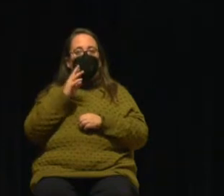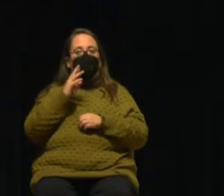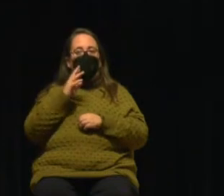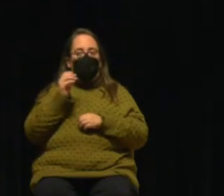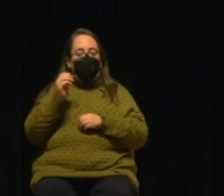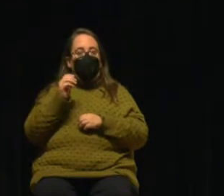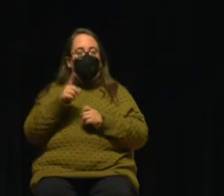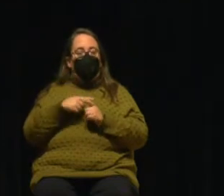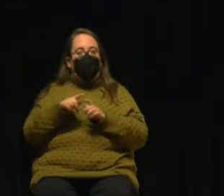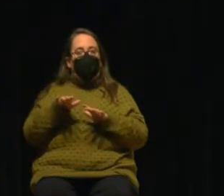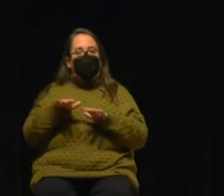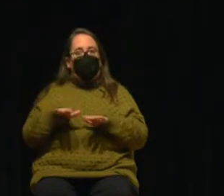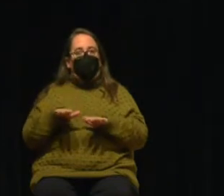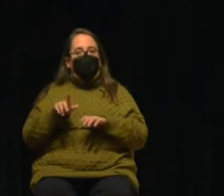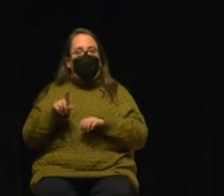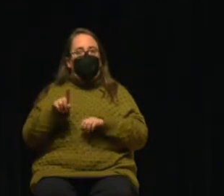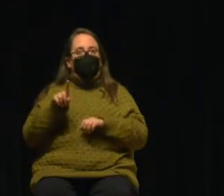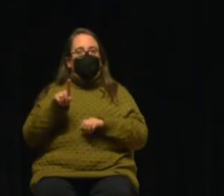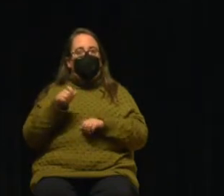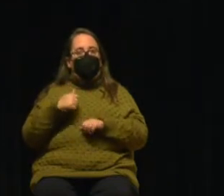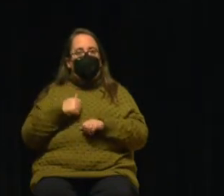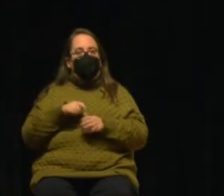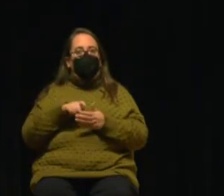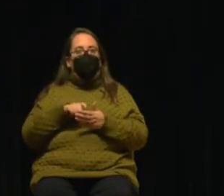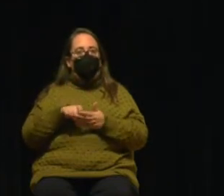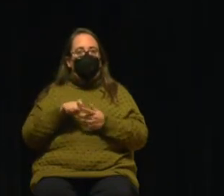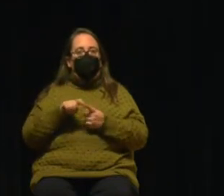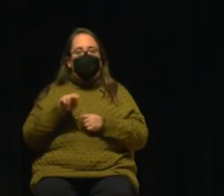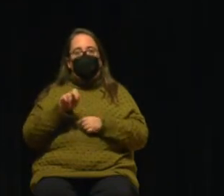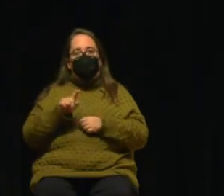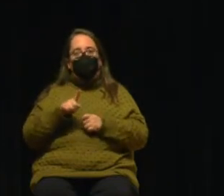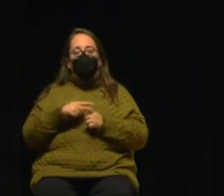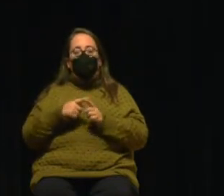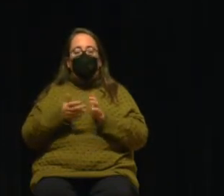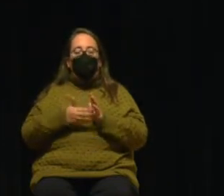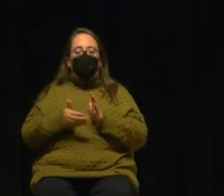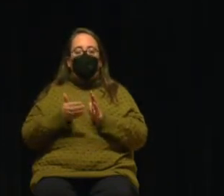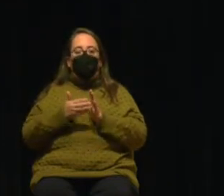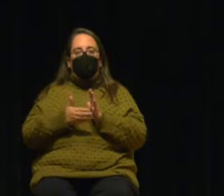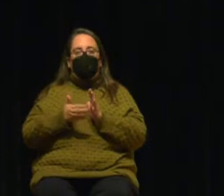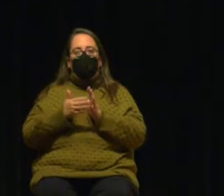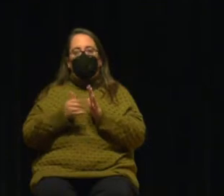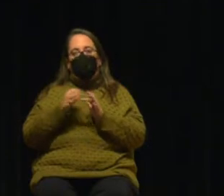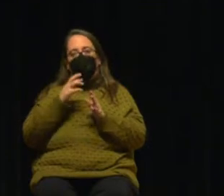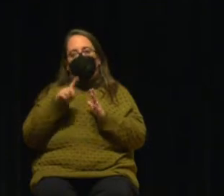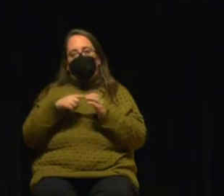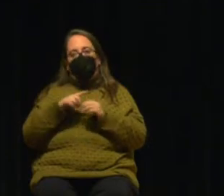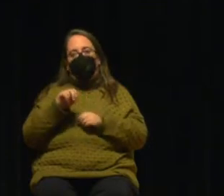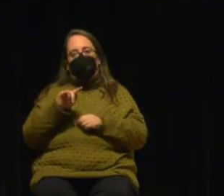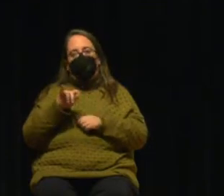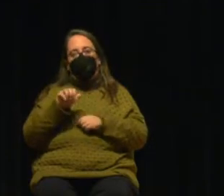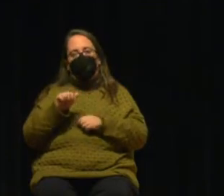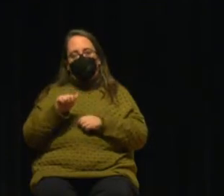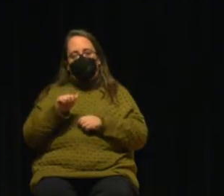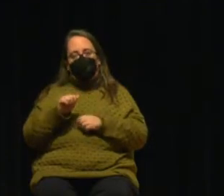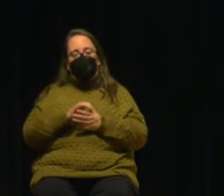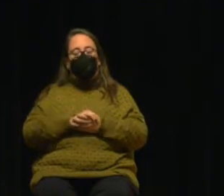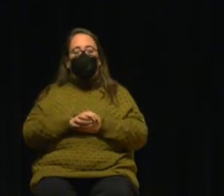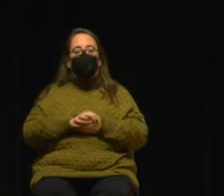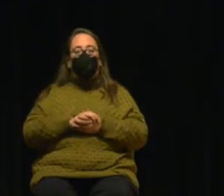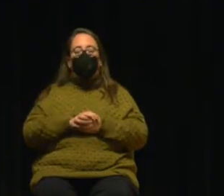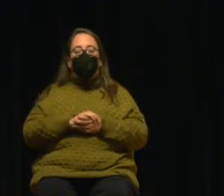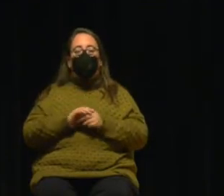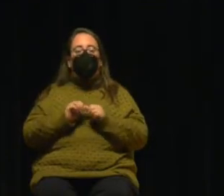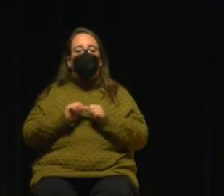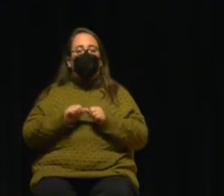and eventually settled in Canada wrote to Still, and over, they would talk about Letitia Still. She was